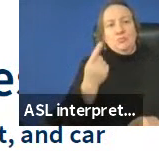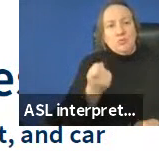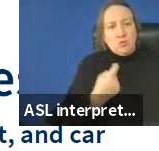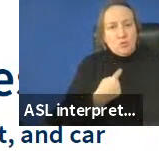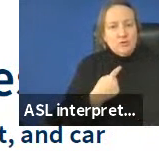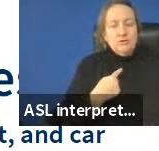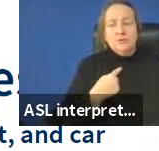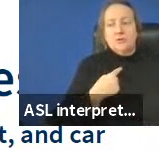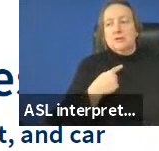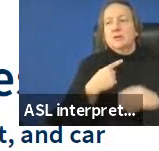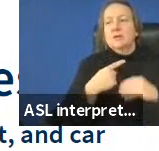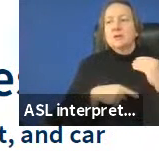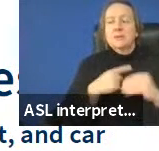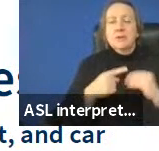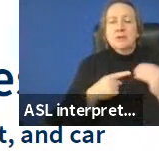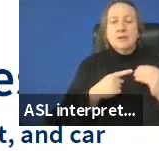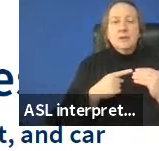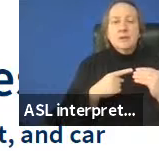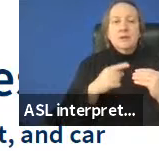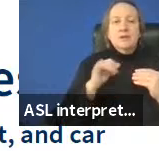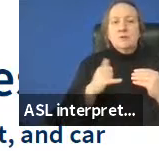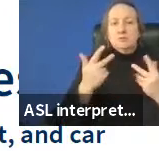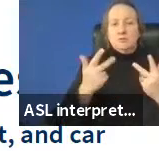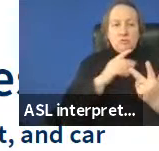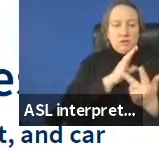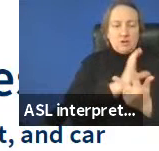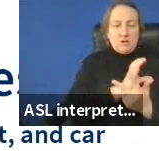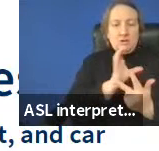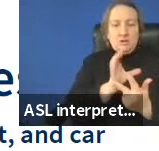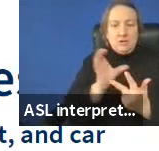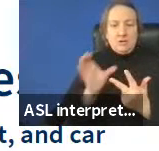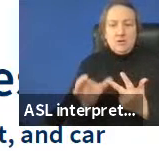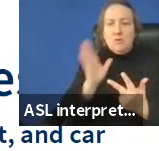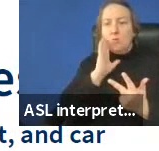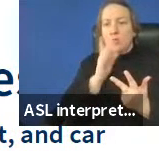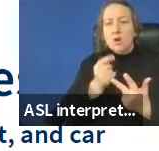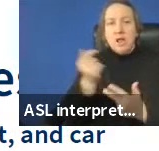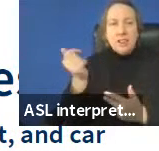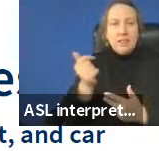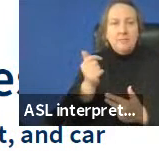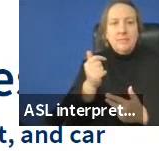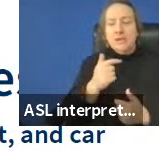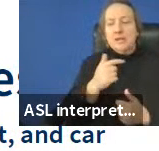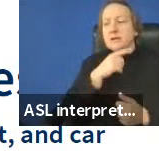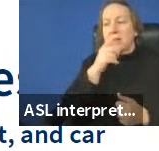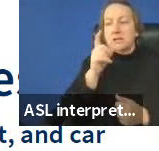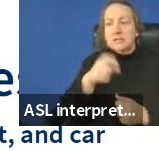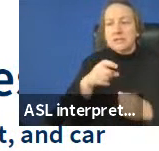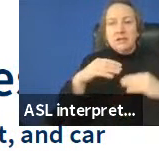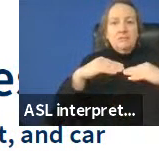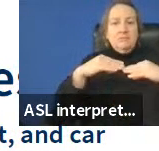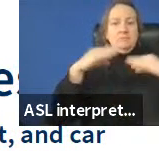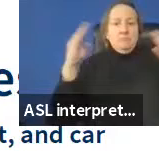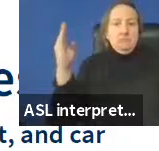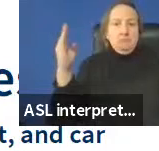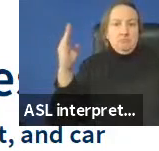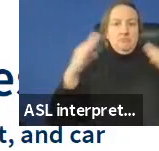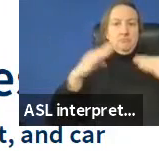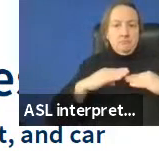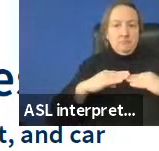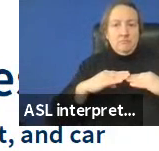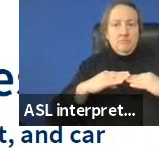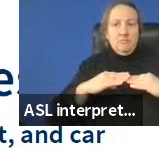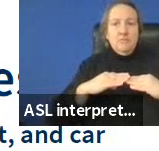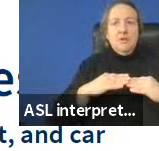about these 3 configurations would eliminate the need to have a lifting span